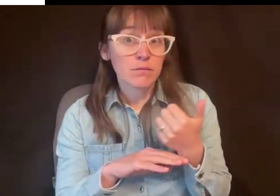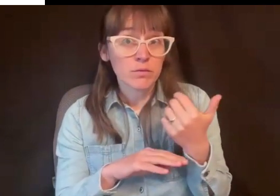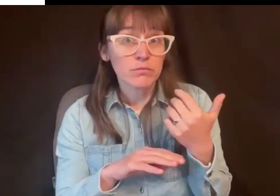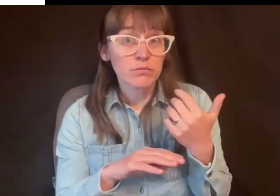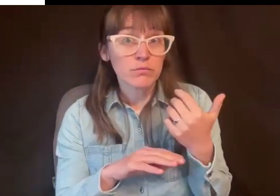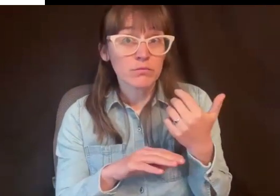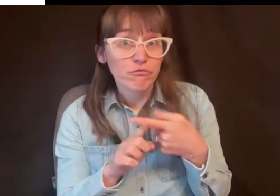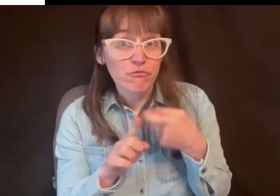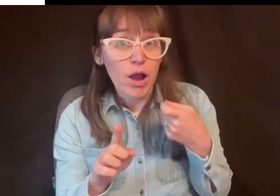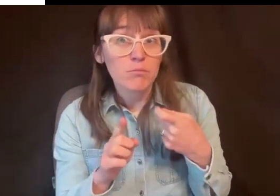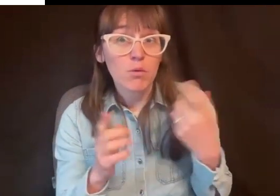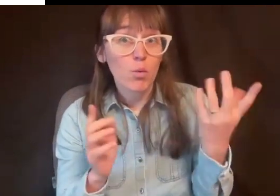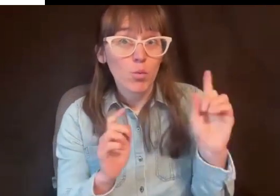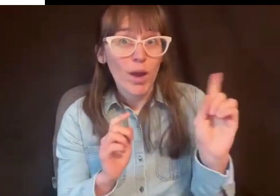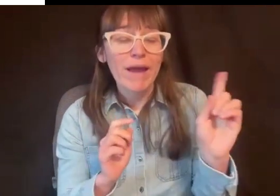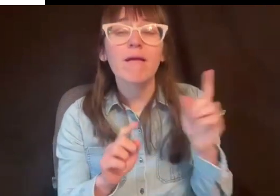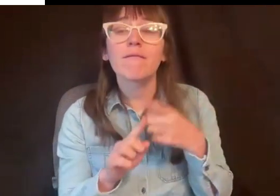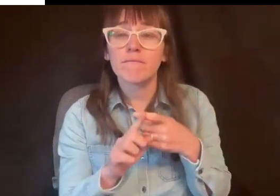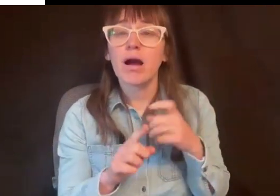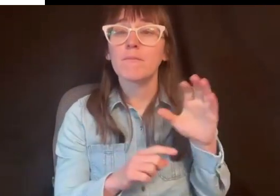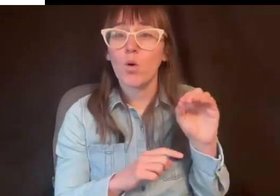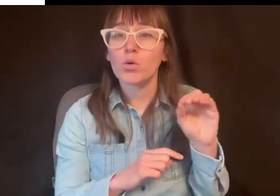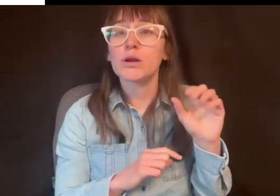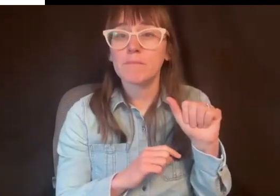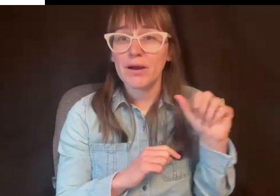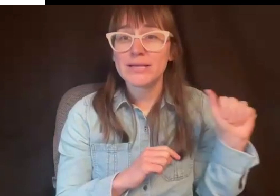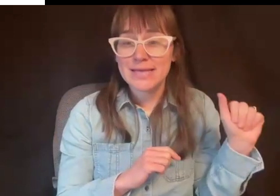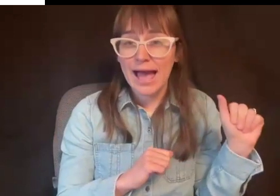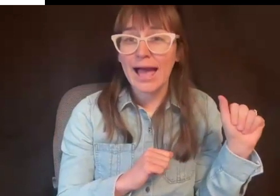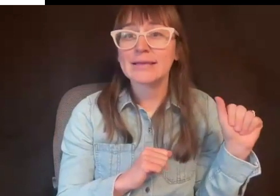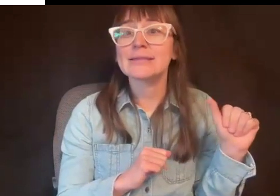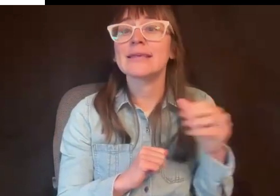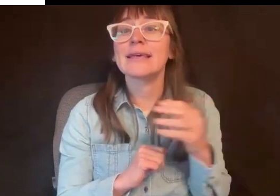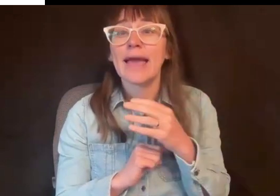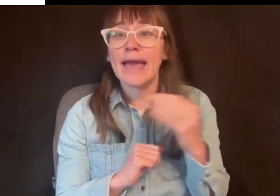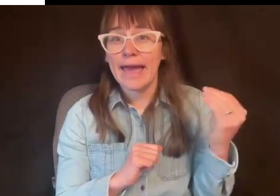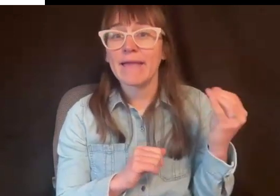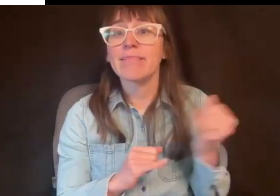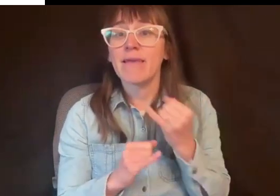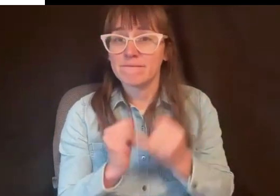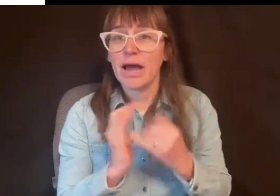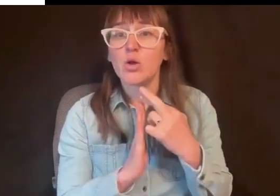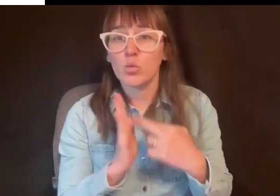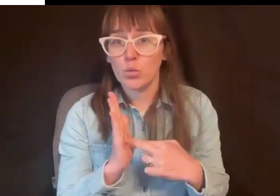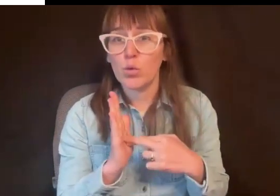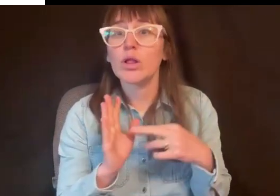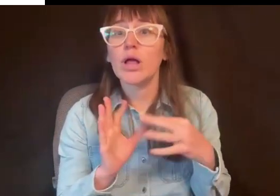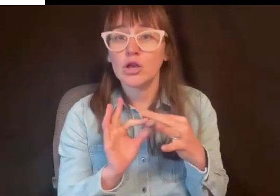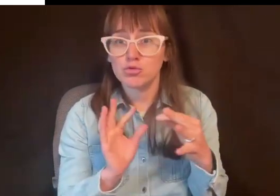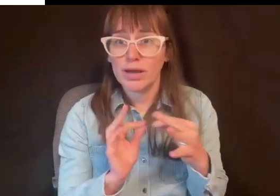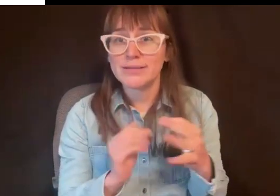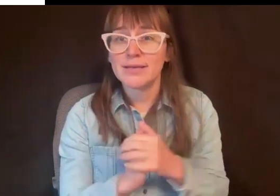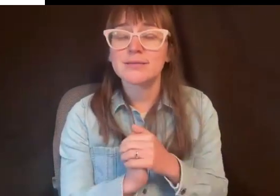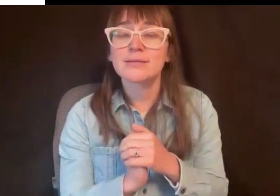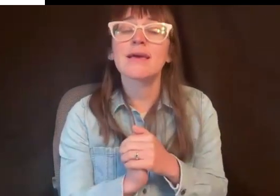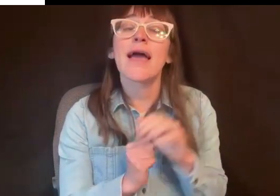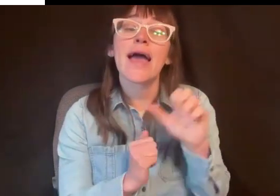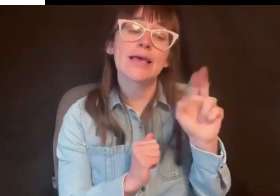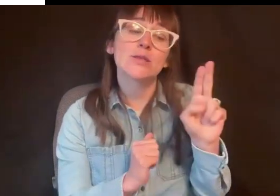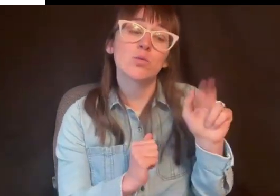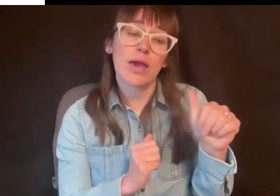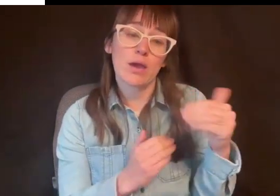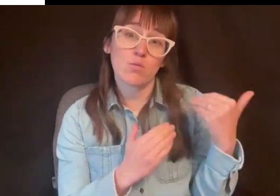It originates with the Older Americans Act and also is addressed in the final rule. The SUA is responsible for